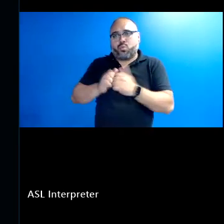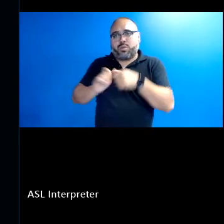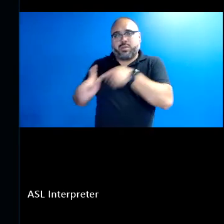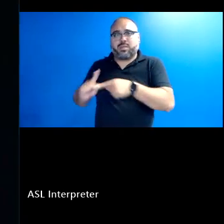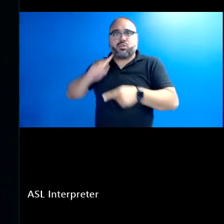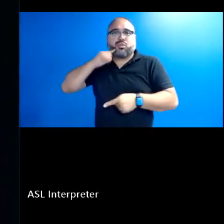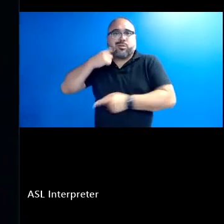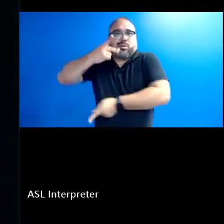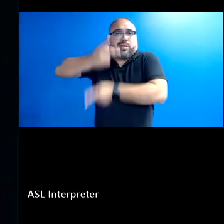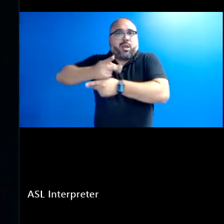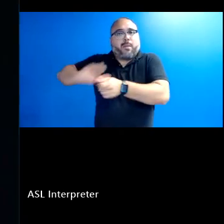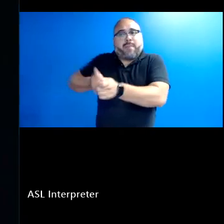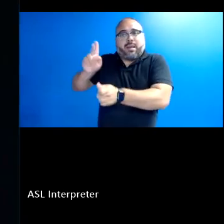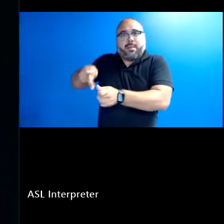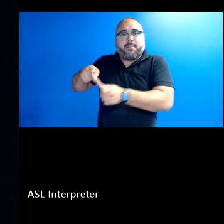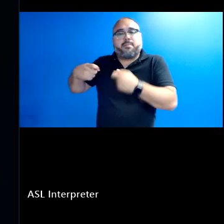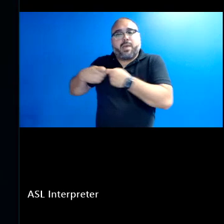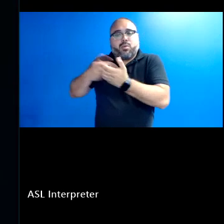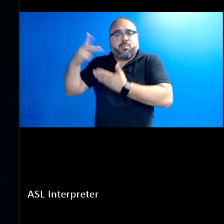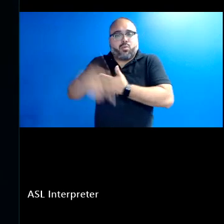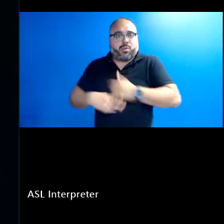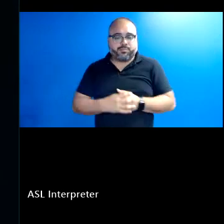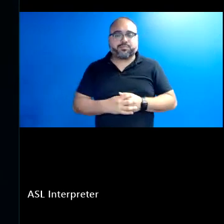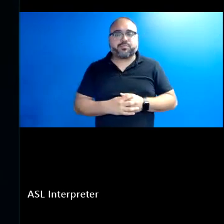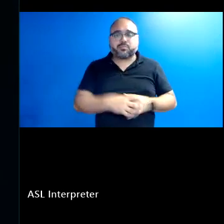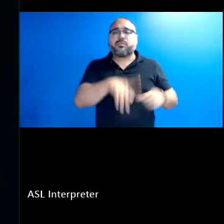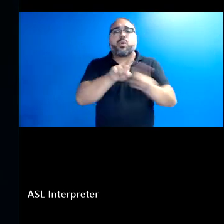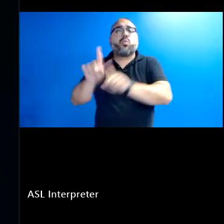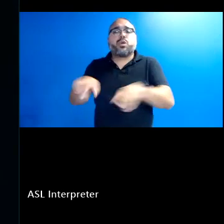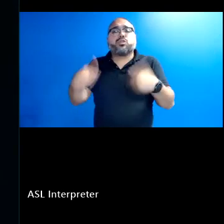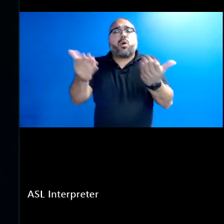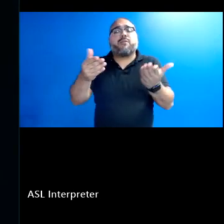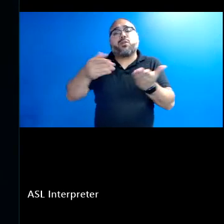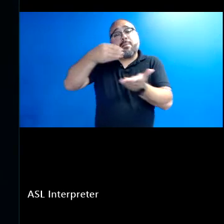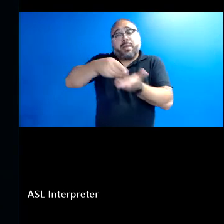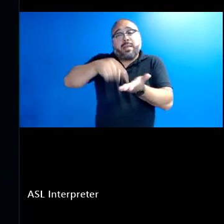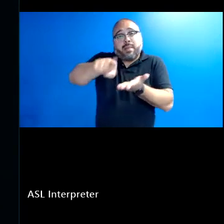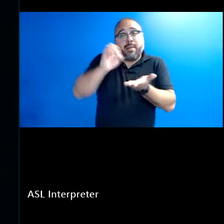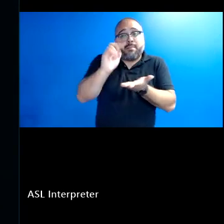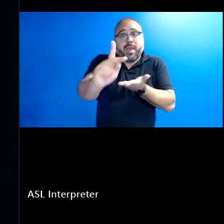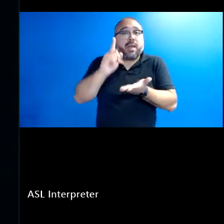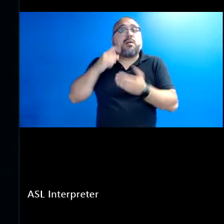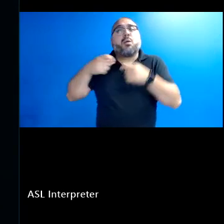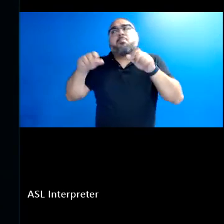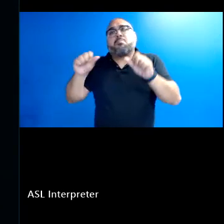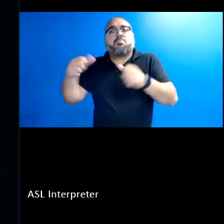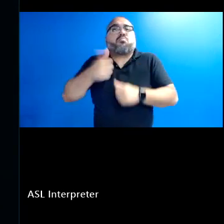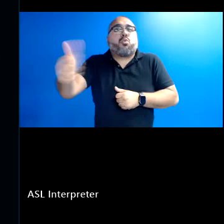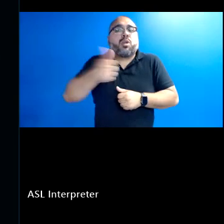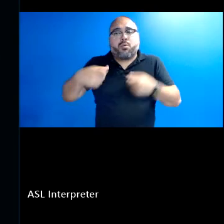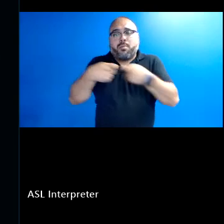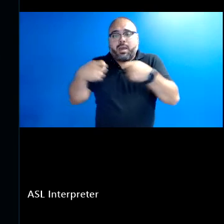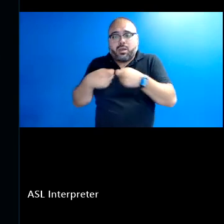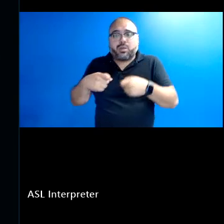Battery Program. We also offer rebates on portable batteries and generators for customers that reside in high fire